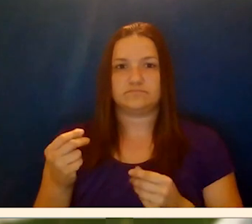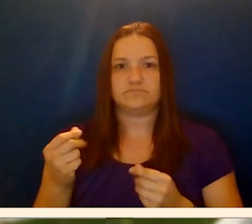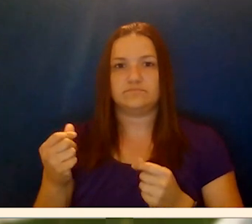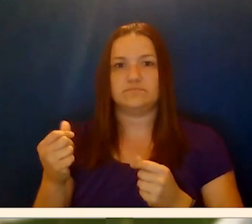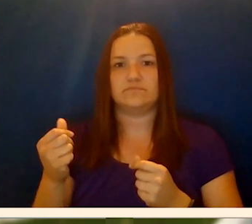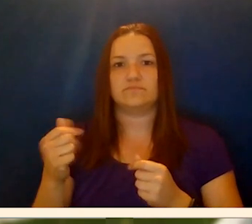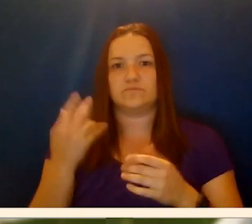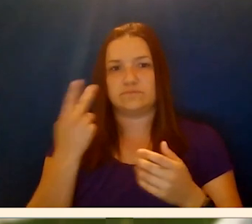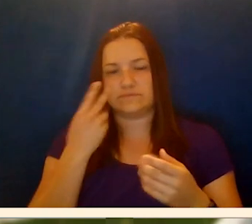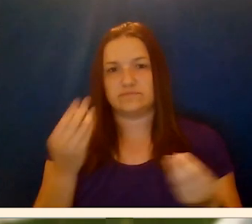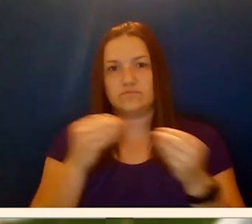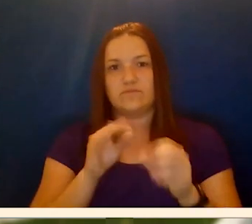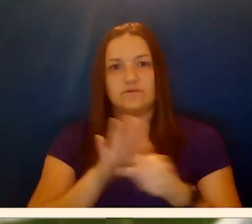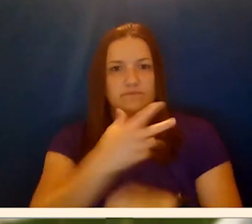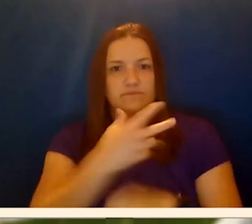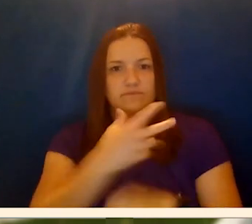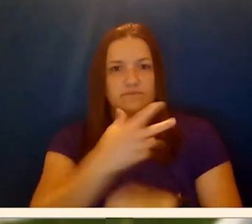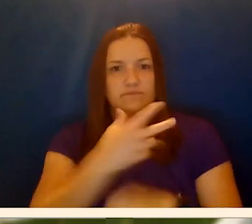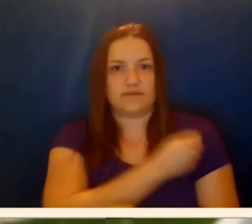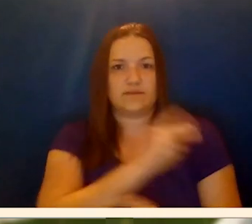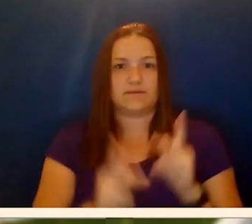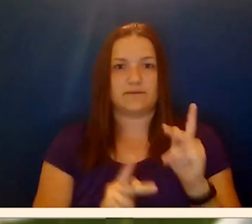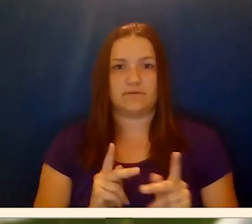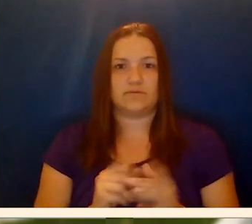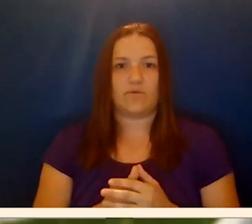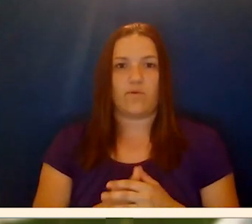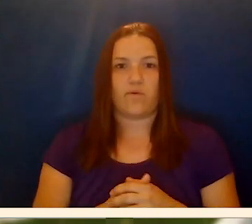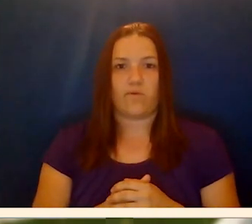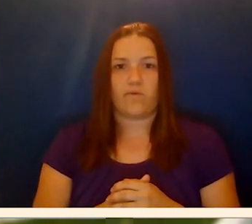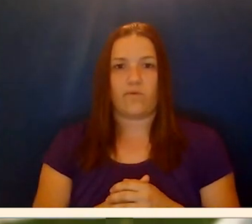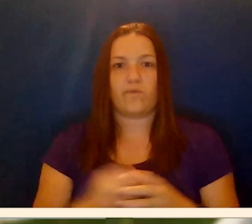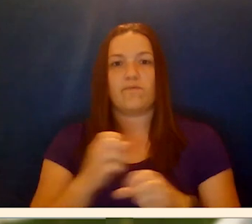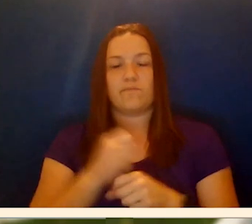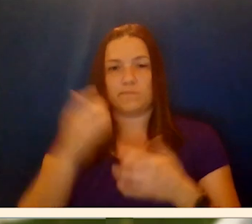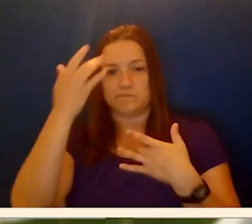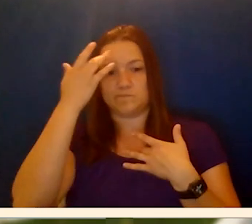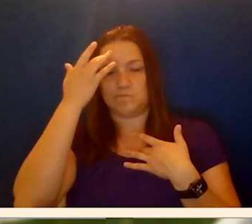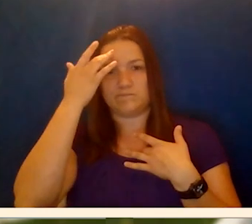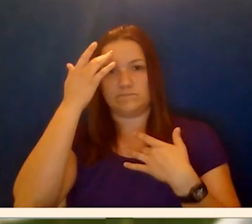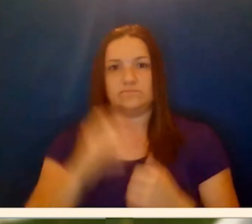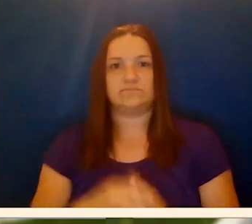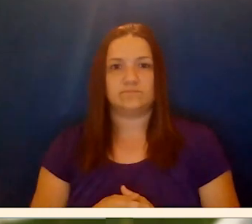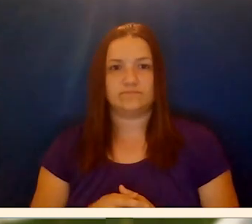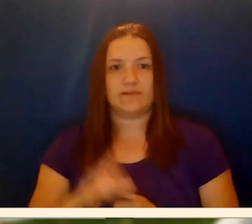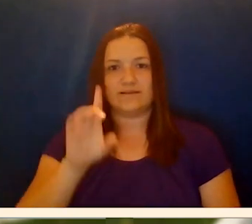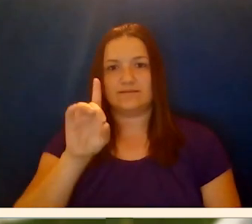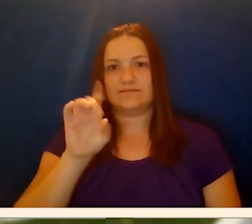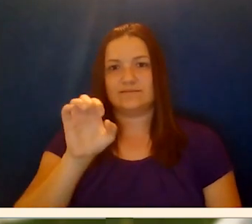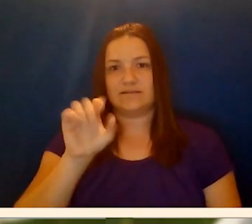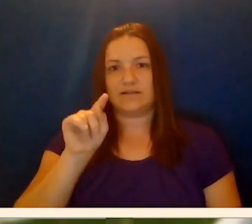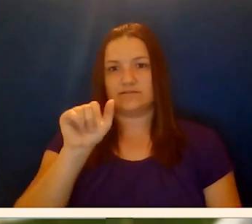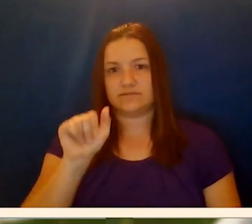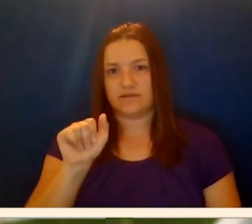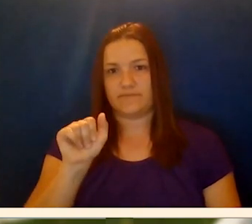seeing more fully vaccinated people contract the virus, particularly this Delta virus, which we've